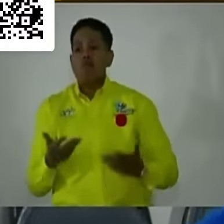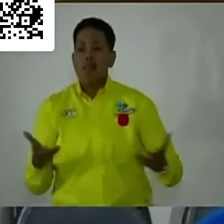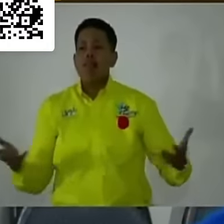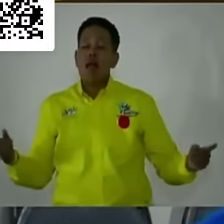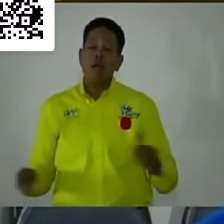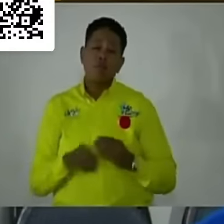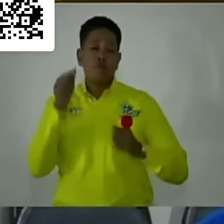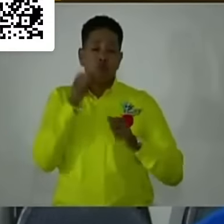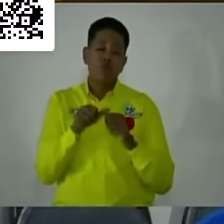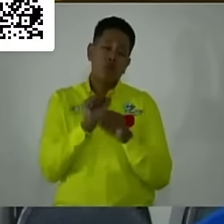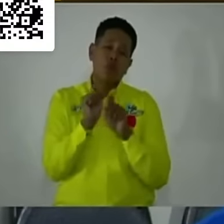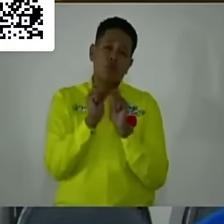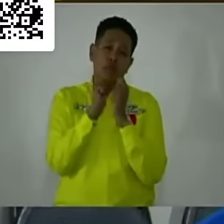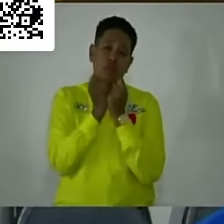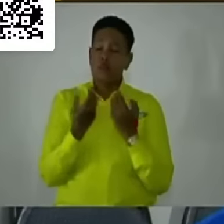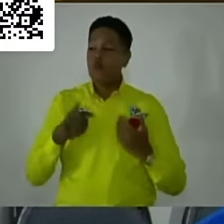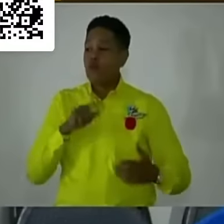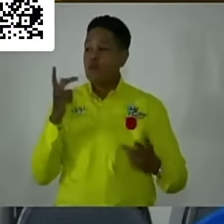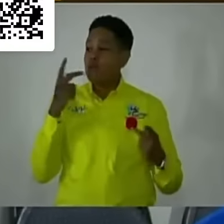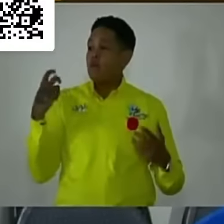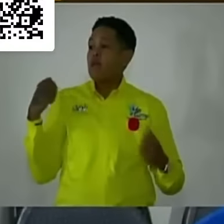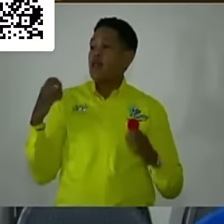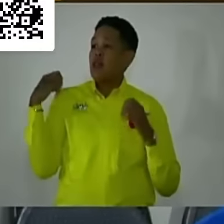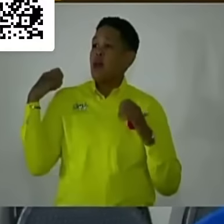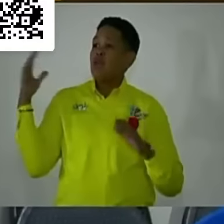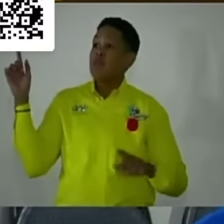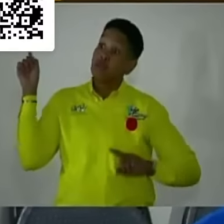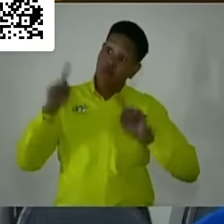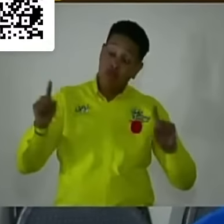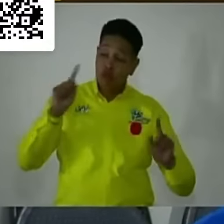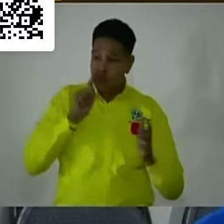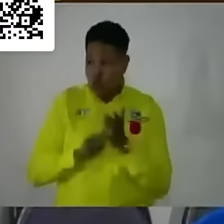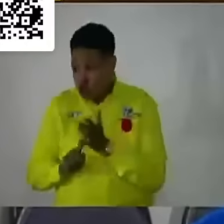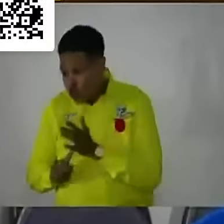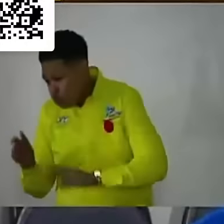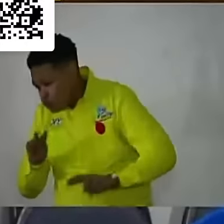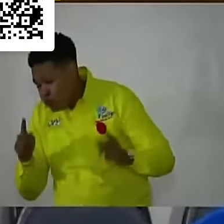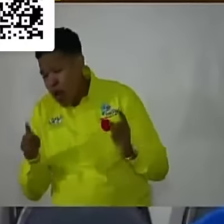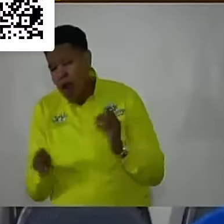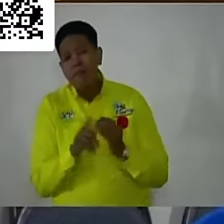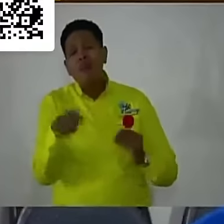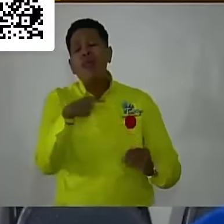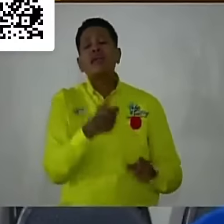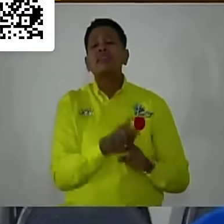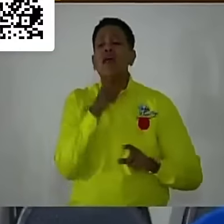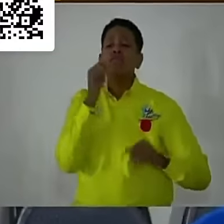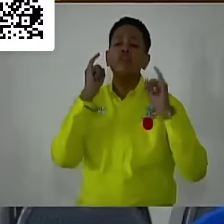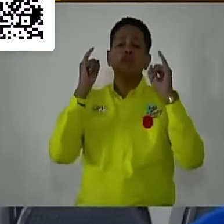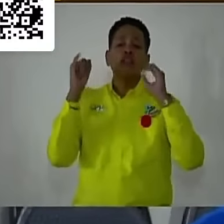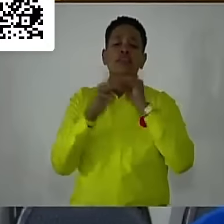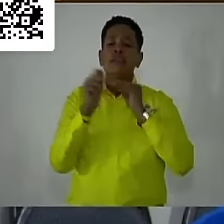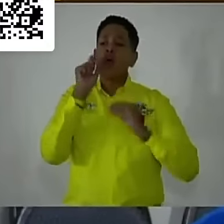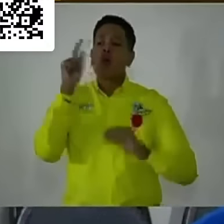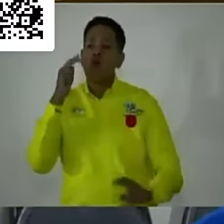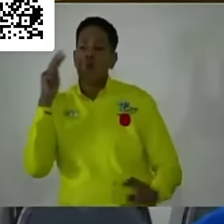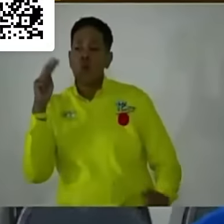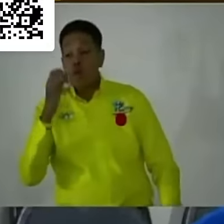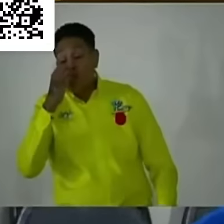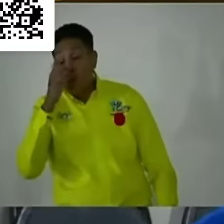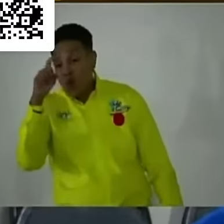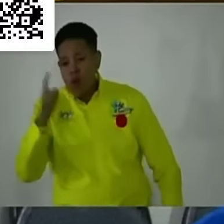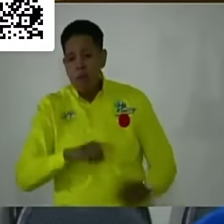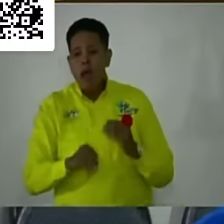we work with a team. So we have the public health officers who do the visitation, and they are instructed not just to look at food,